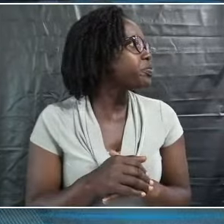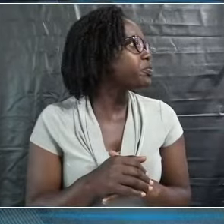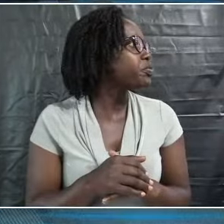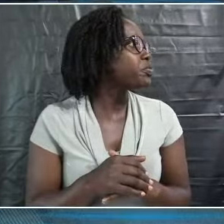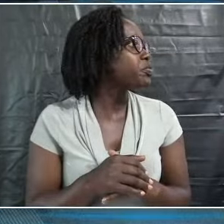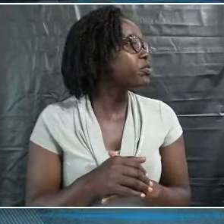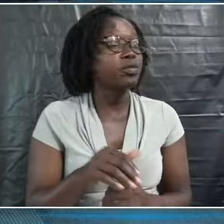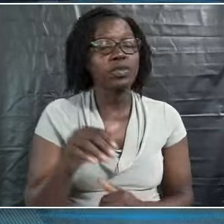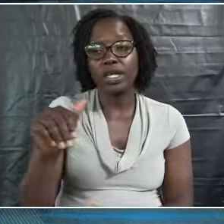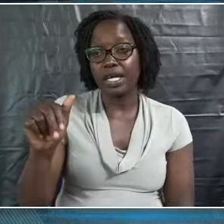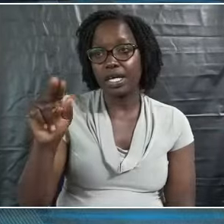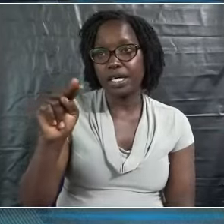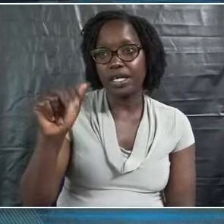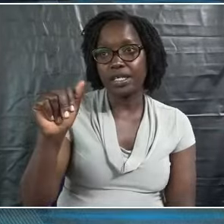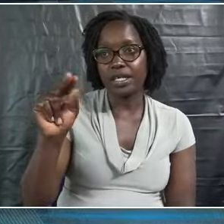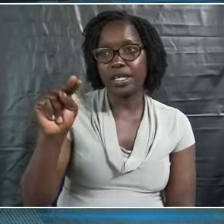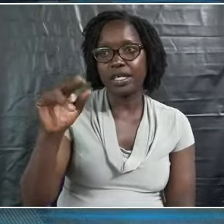Ananias.